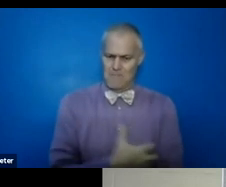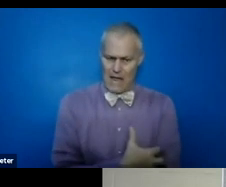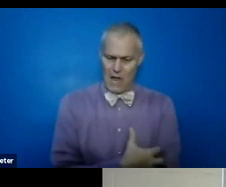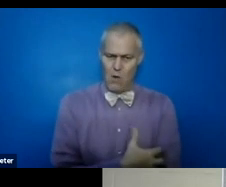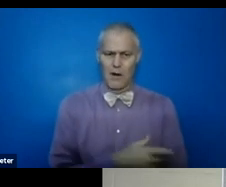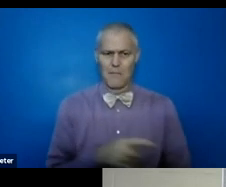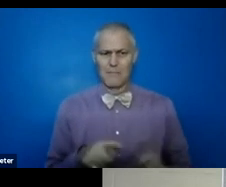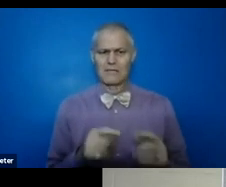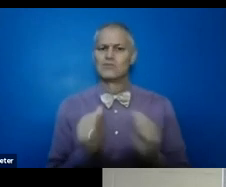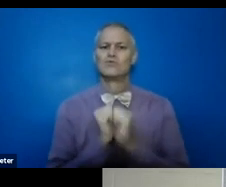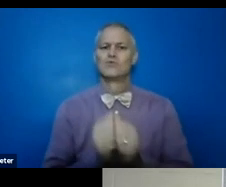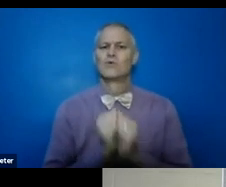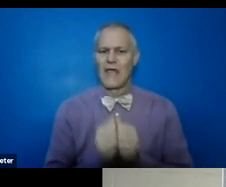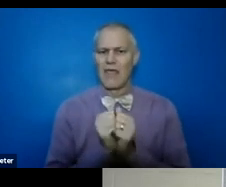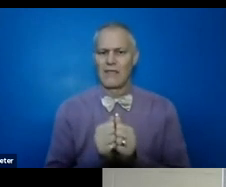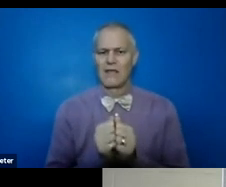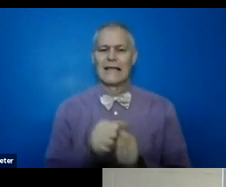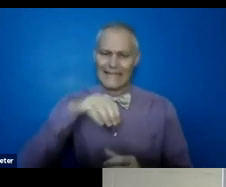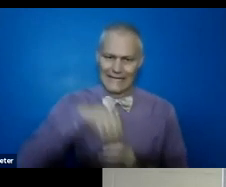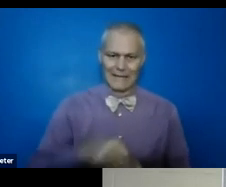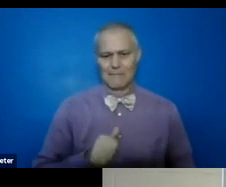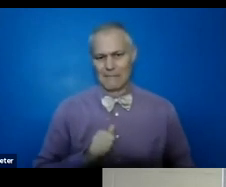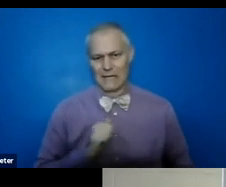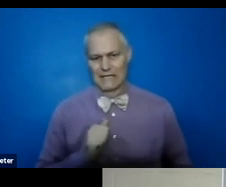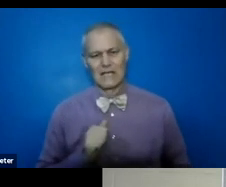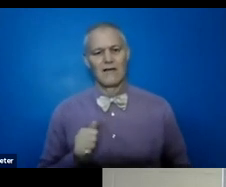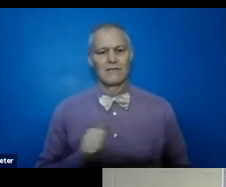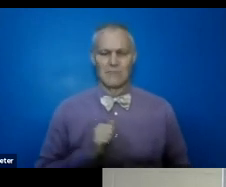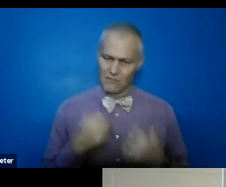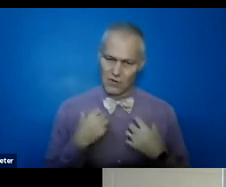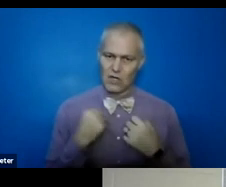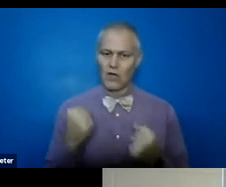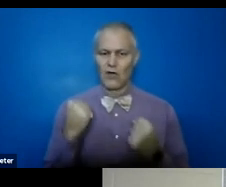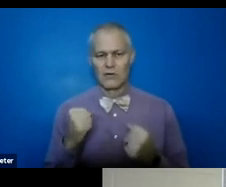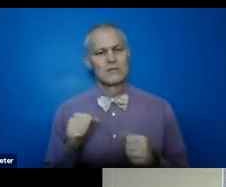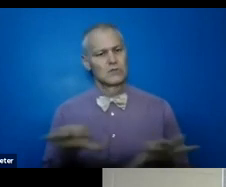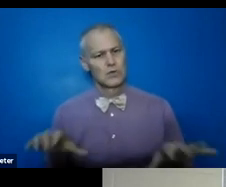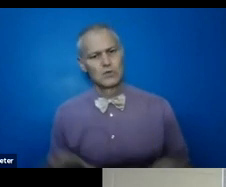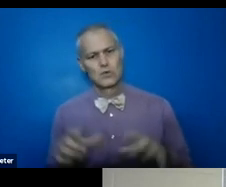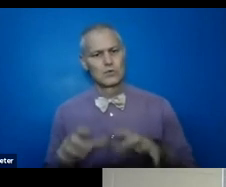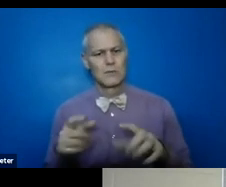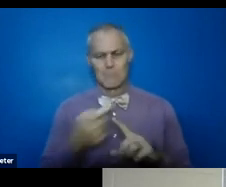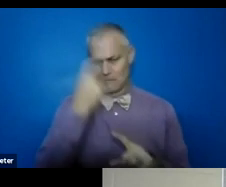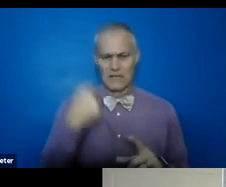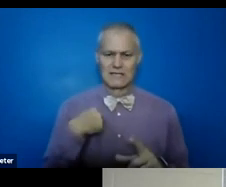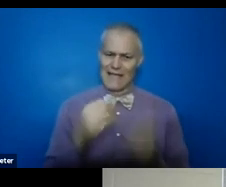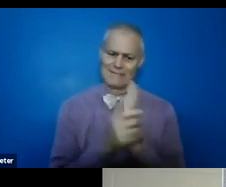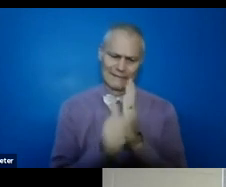power together, power within myself and self-confidence, power to do something because I have a certain set of